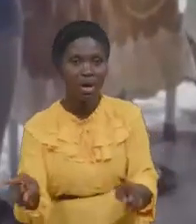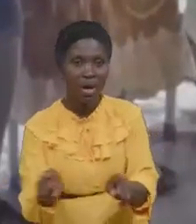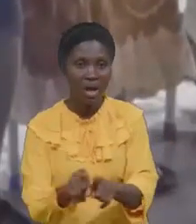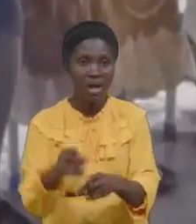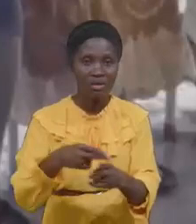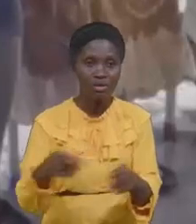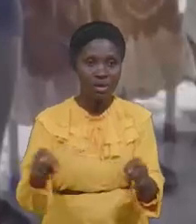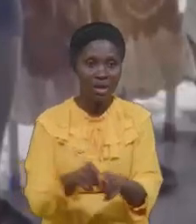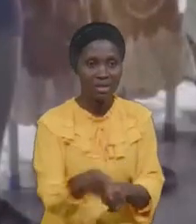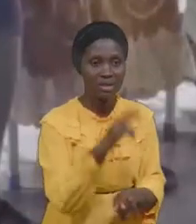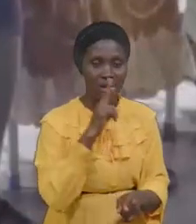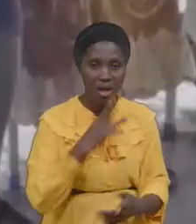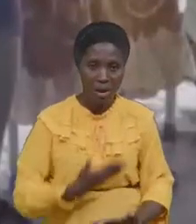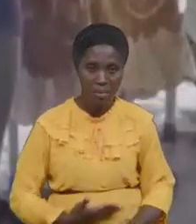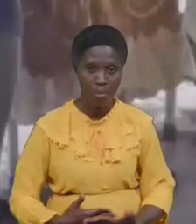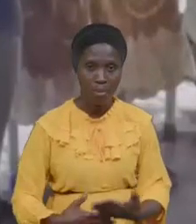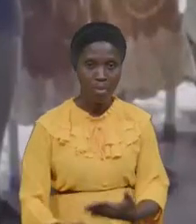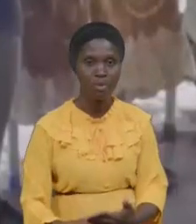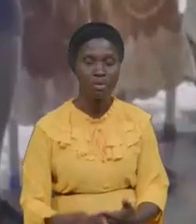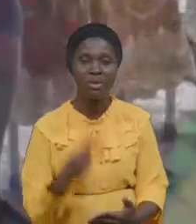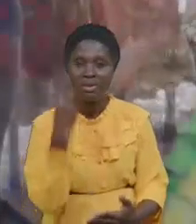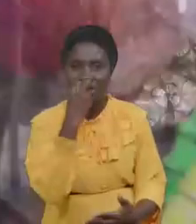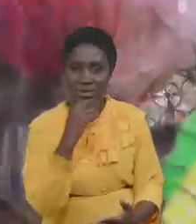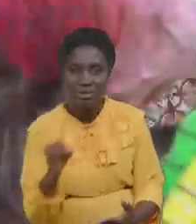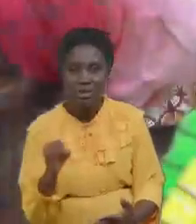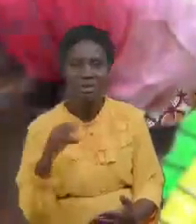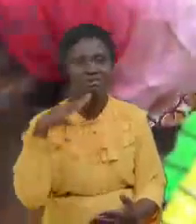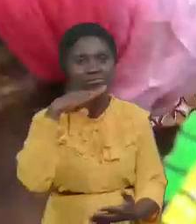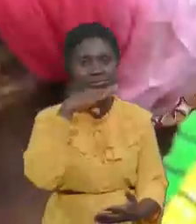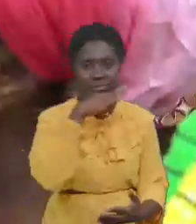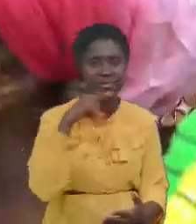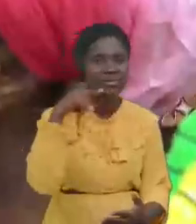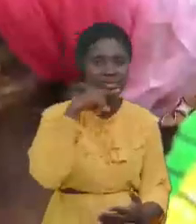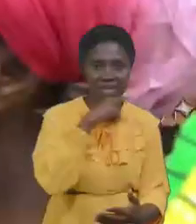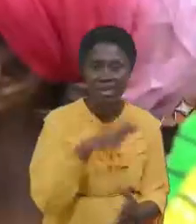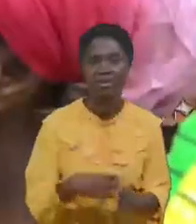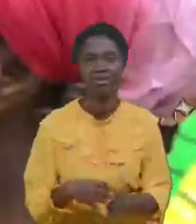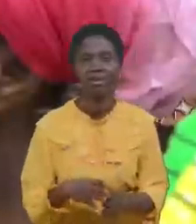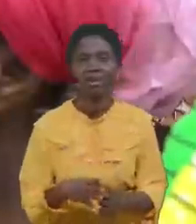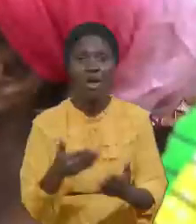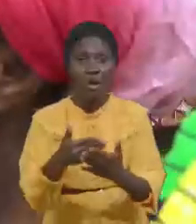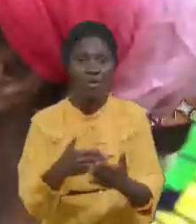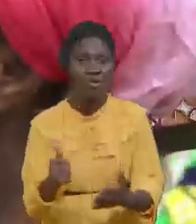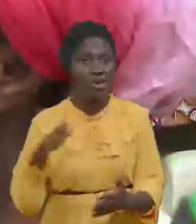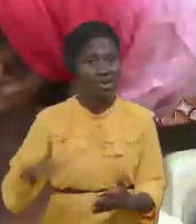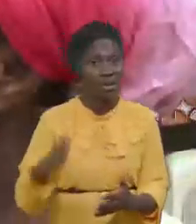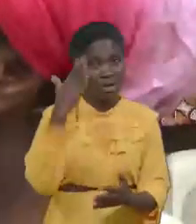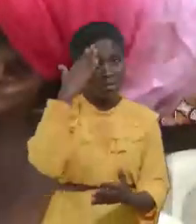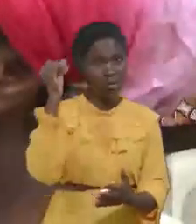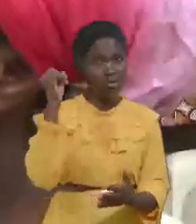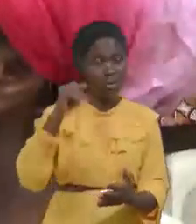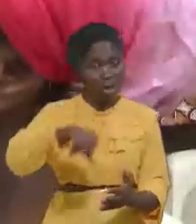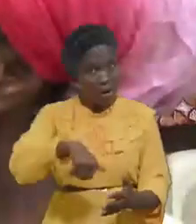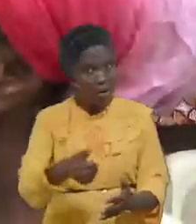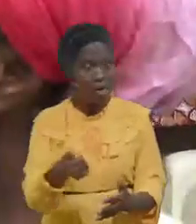speaking lies. Before a child knows any other one that